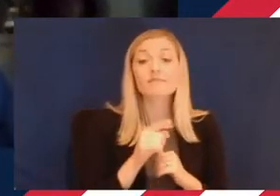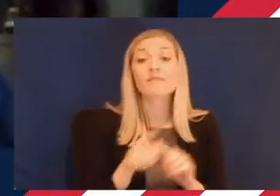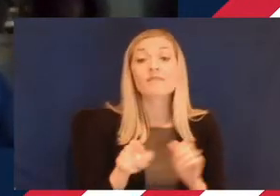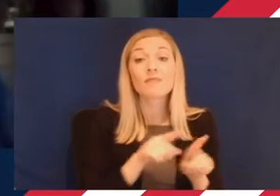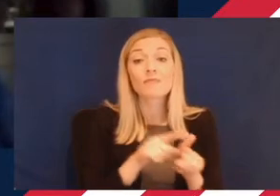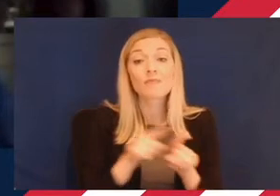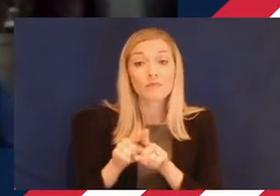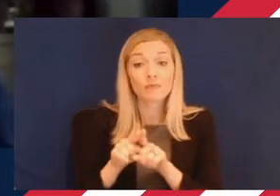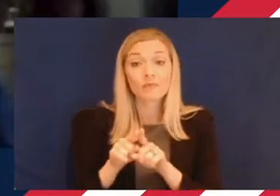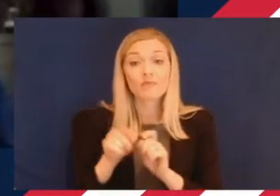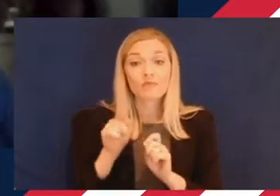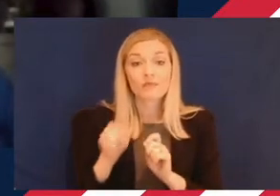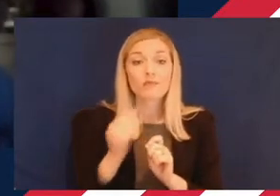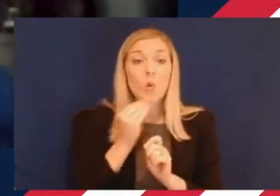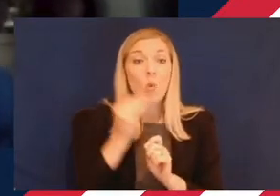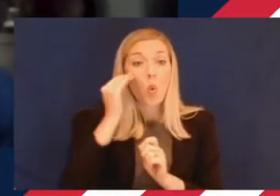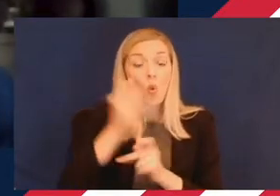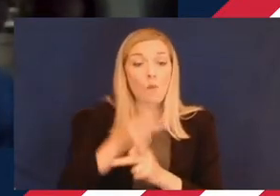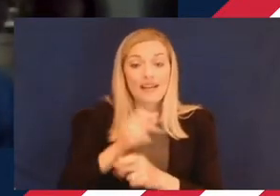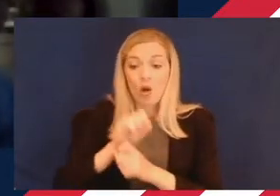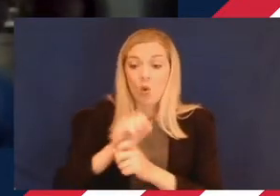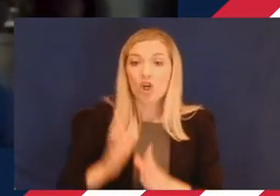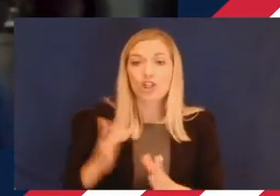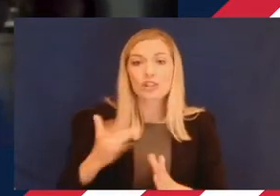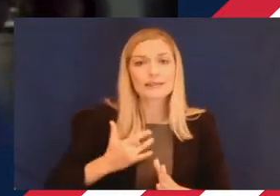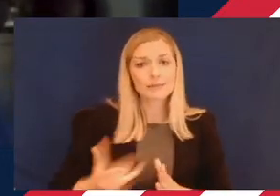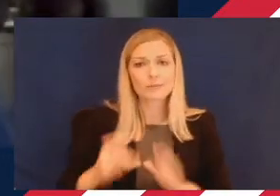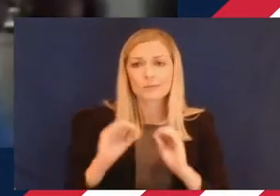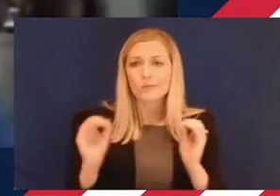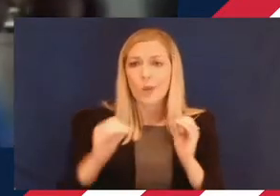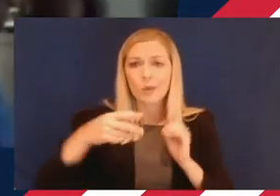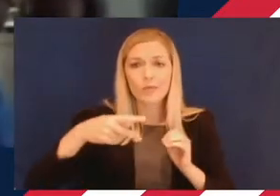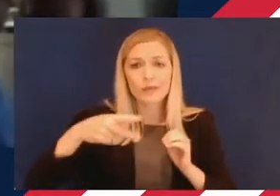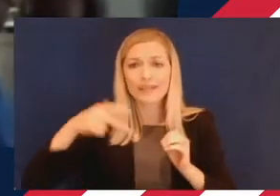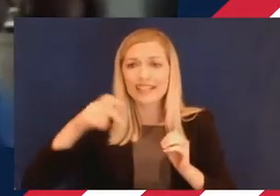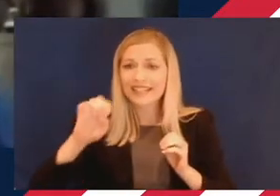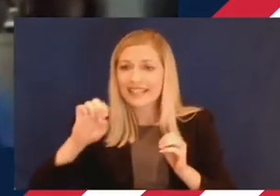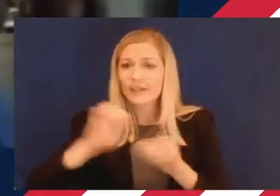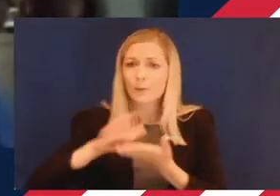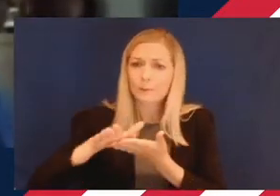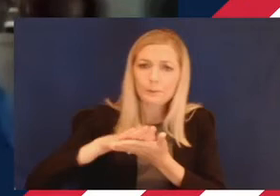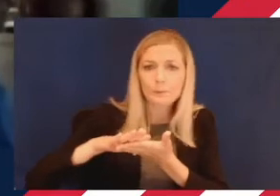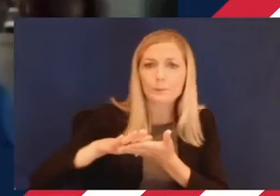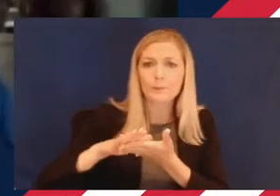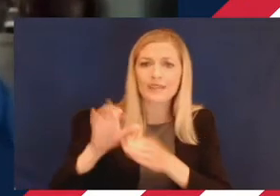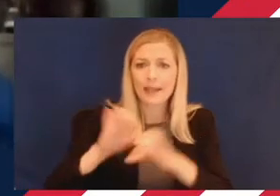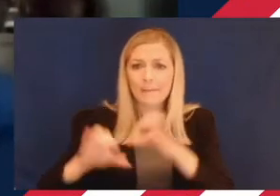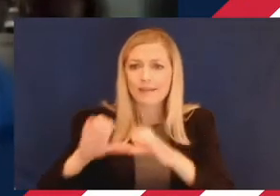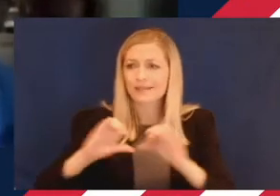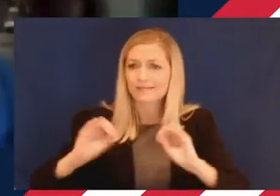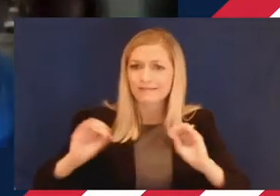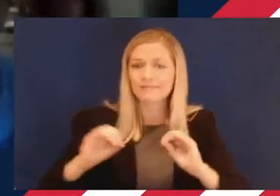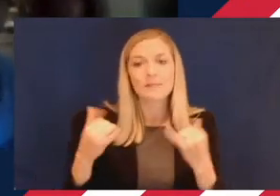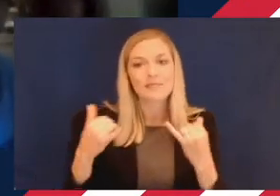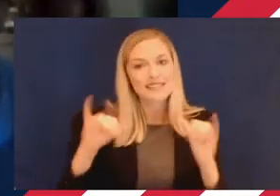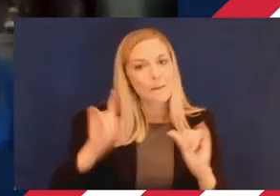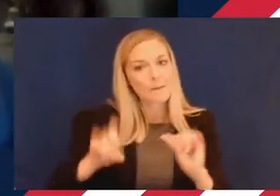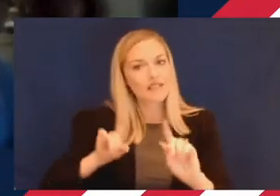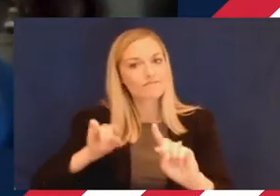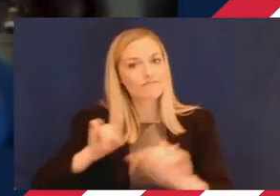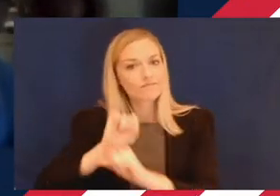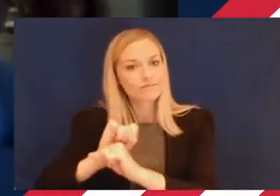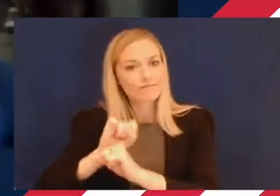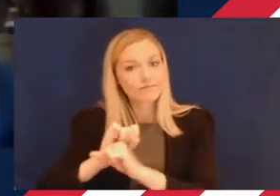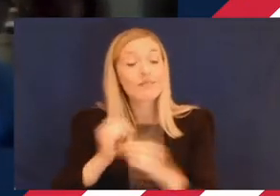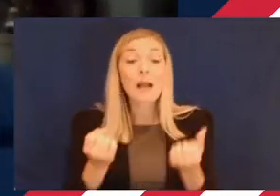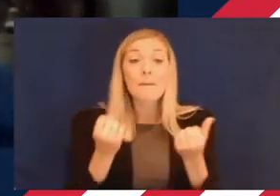basic access to PPE, disinfectant, and other supplies, and yet had to keep working. Many child care providers who run daycare out